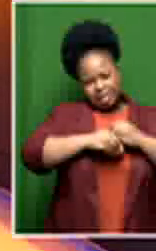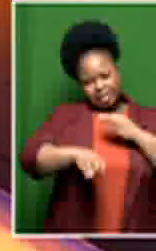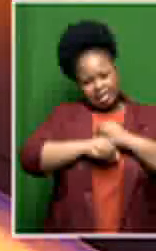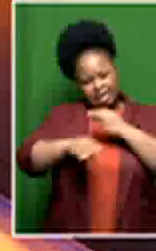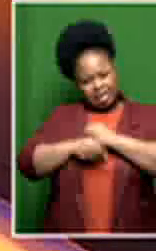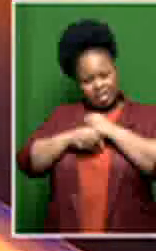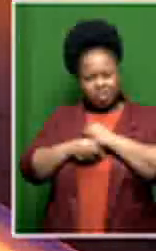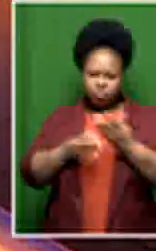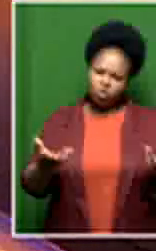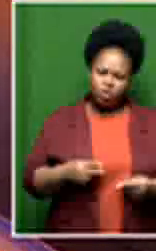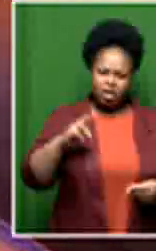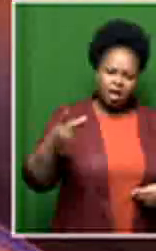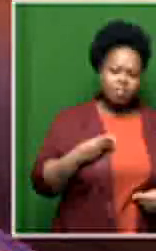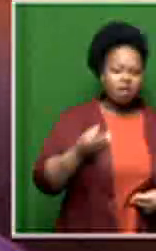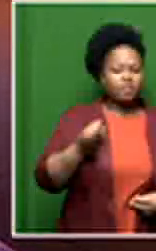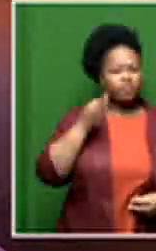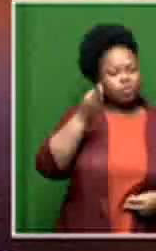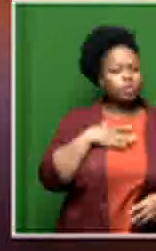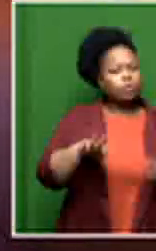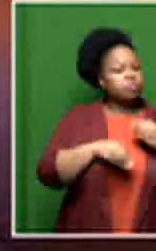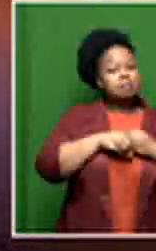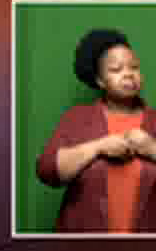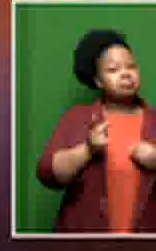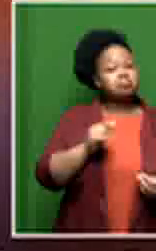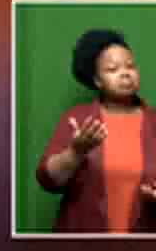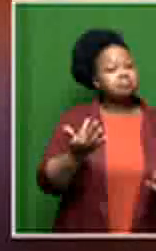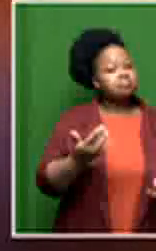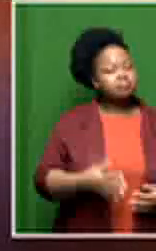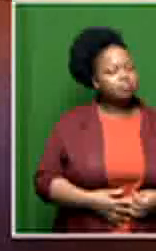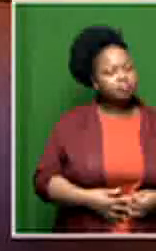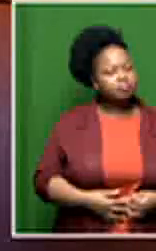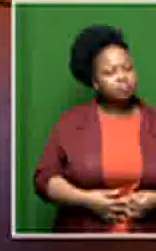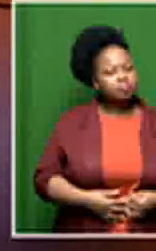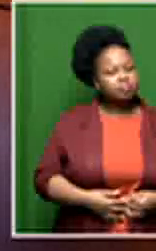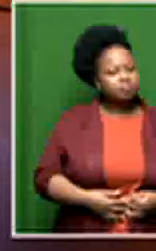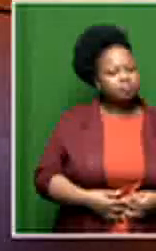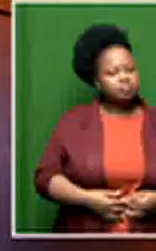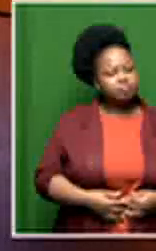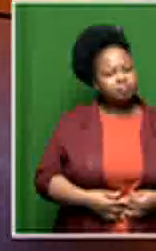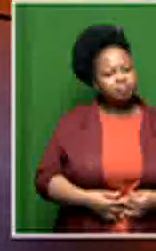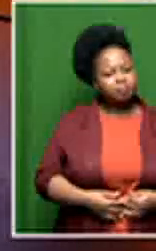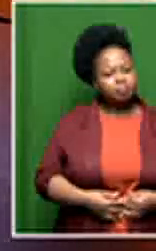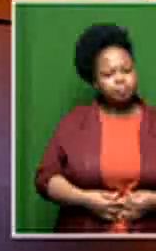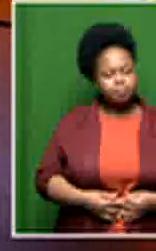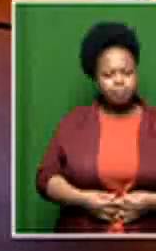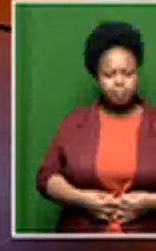new features. So what are the future, additional features that you look to incorporate?